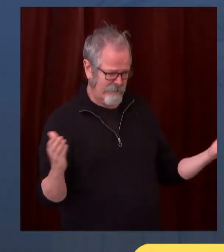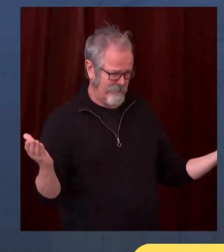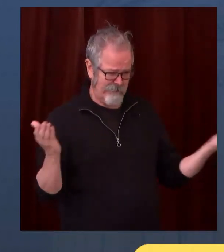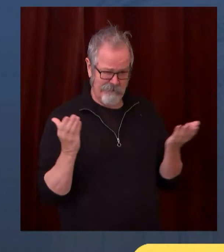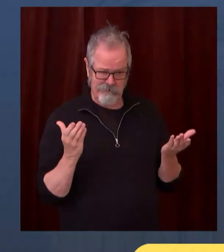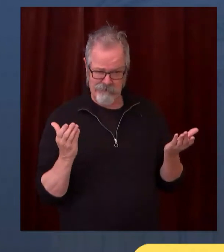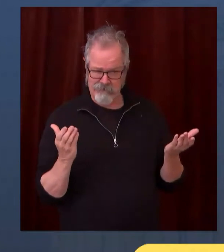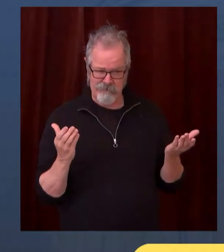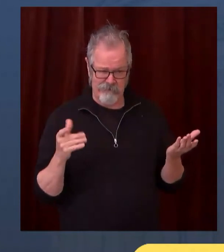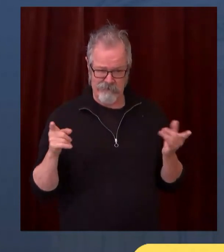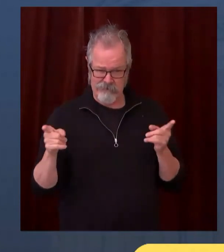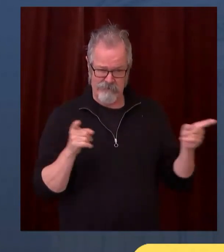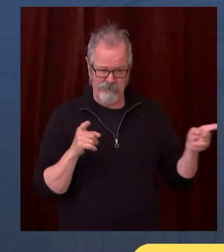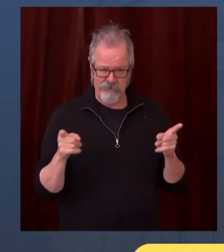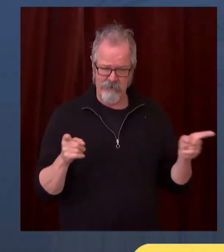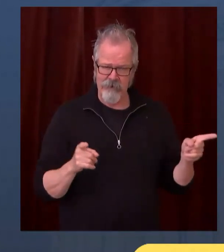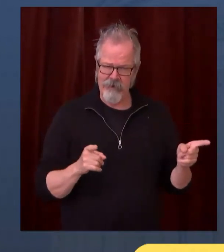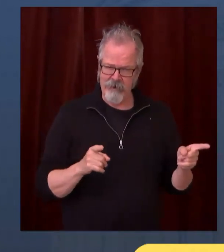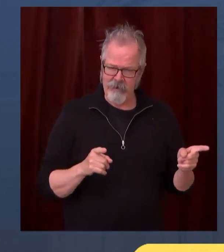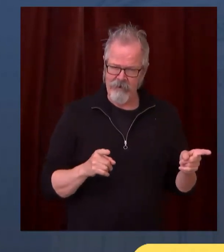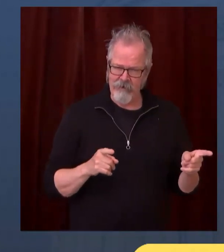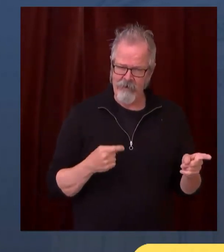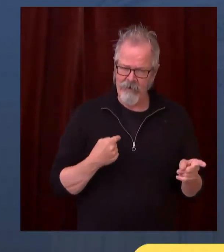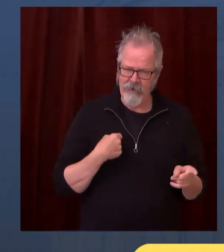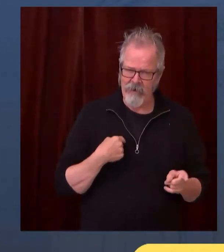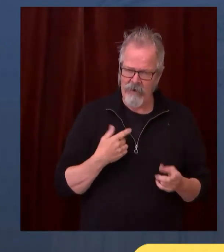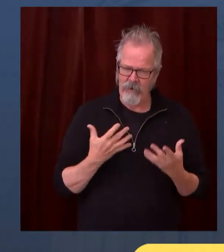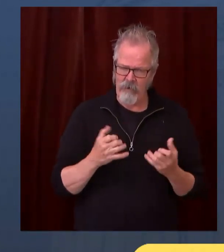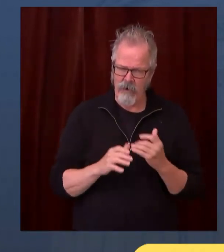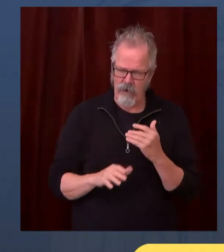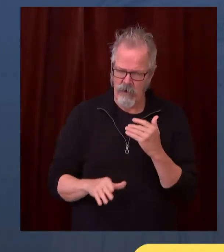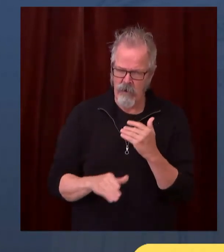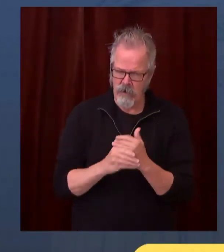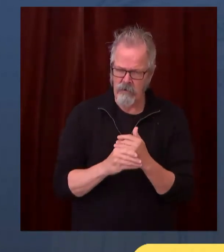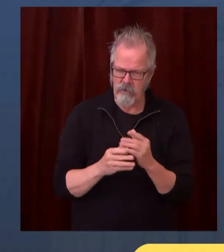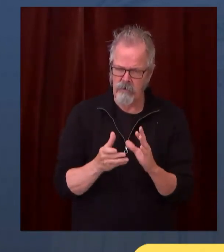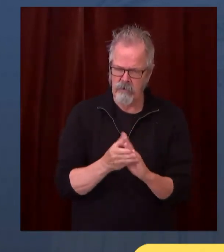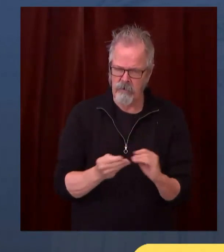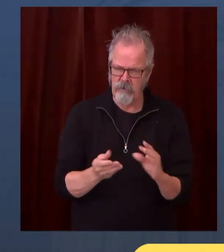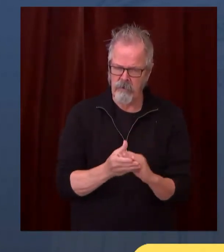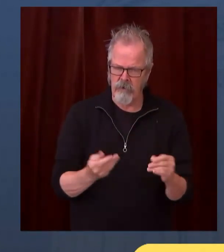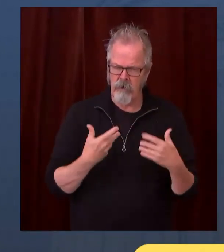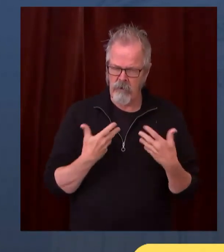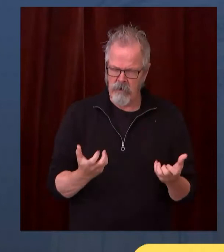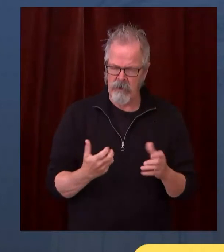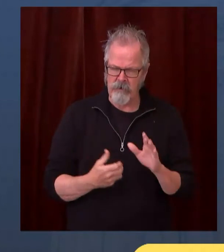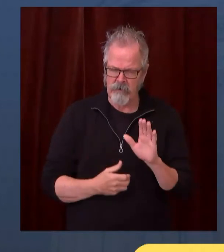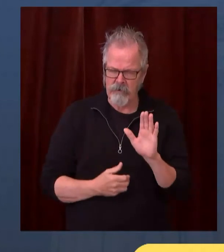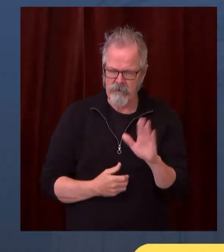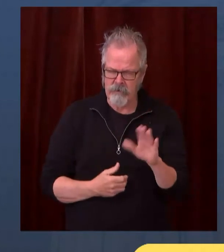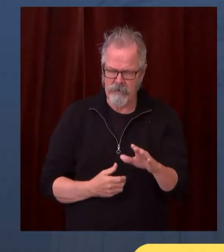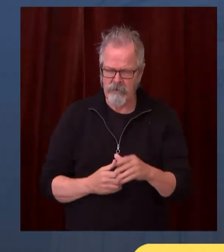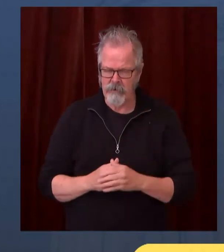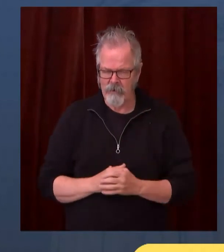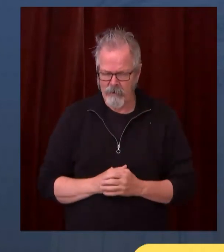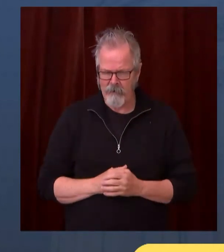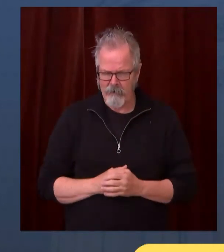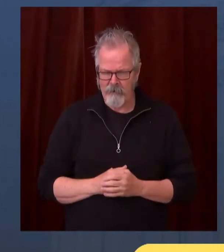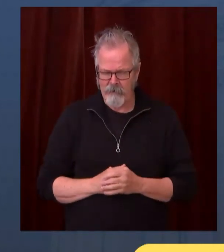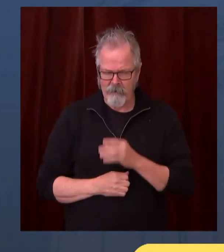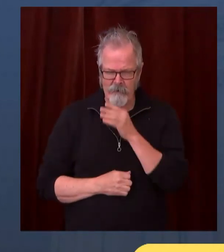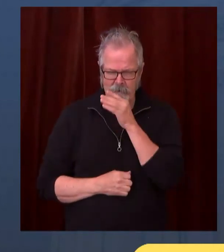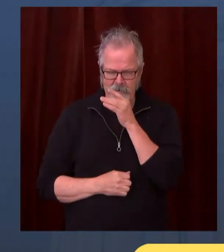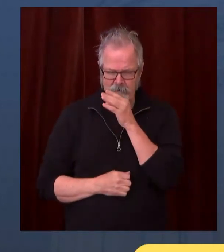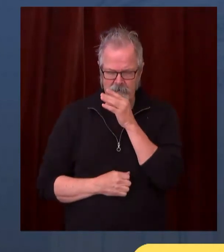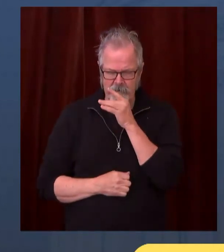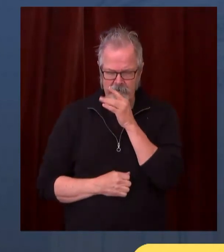facilities. And the reason we're doing it in this, the reason we've looked at it, we've